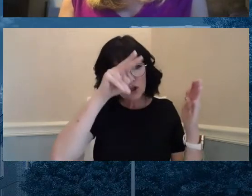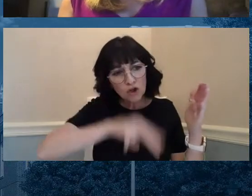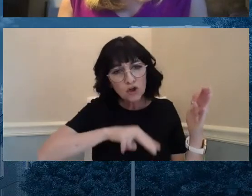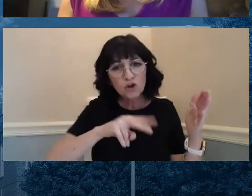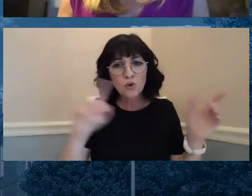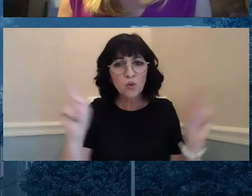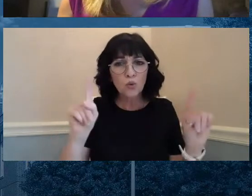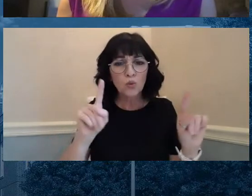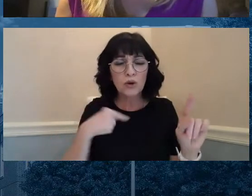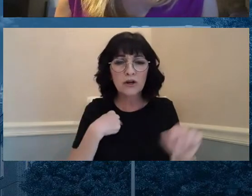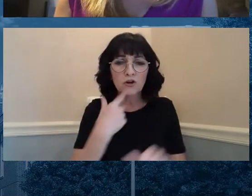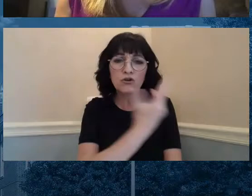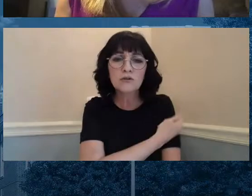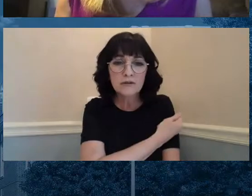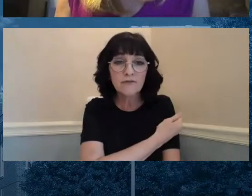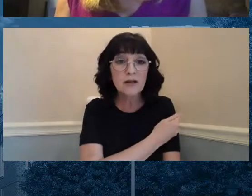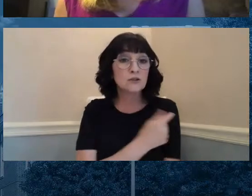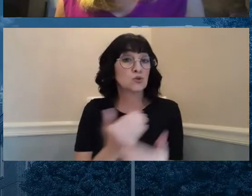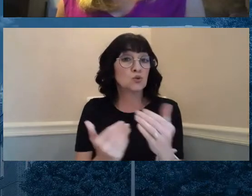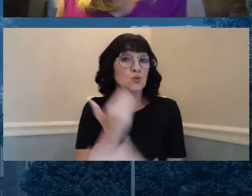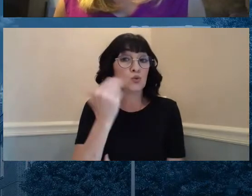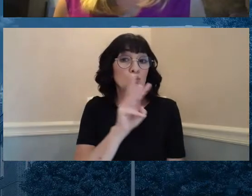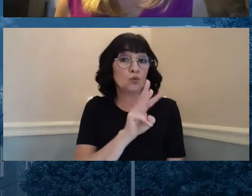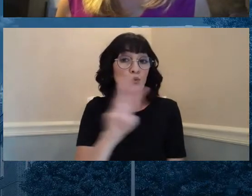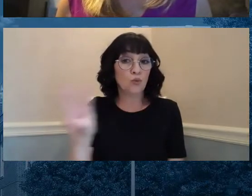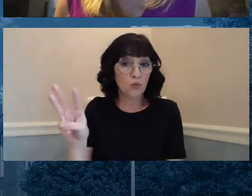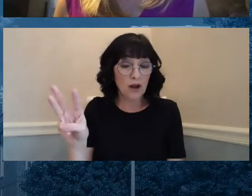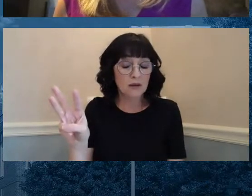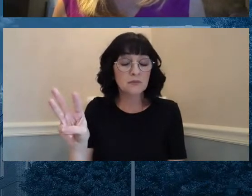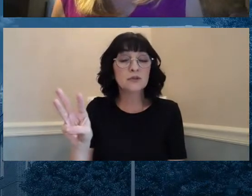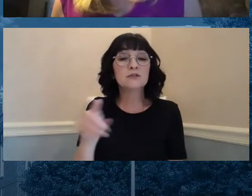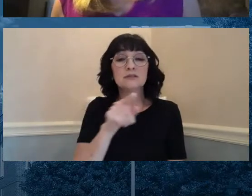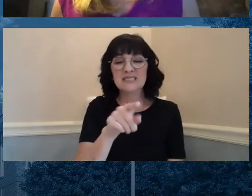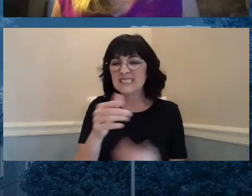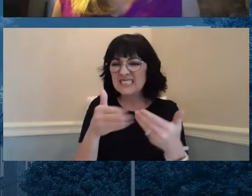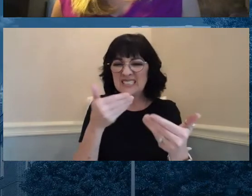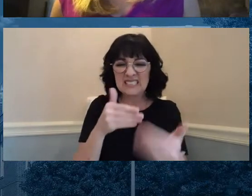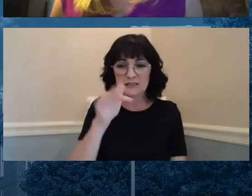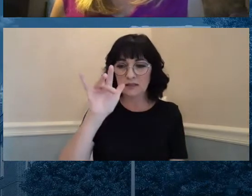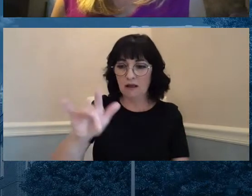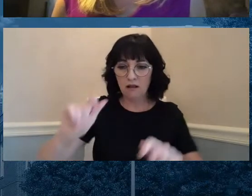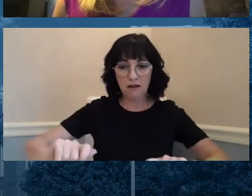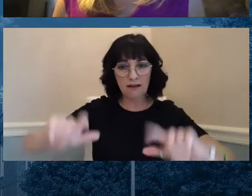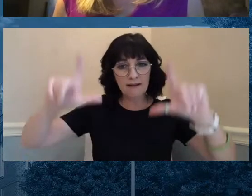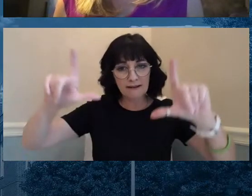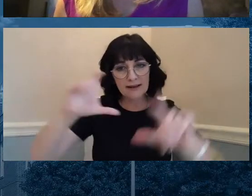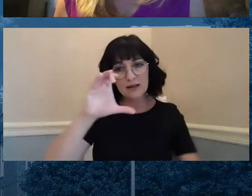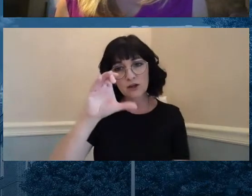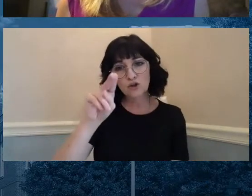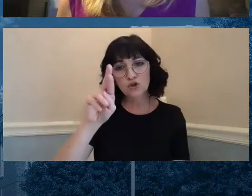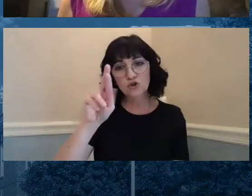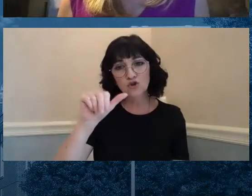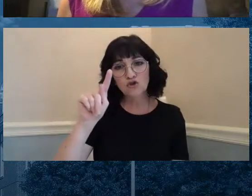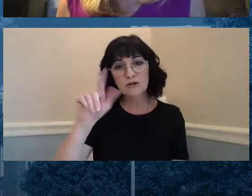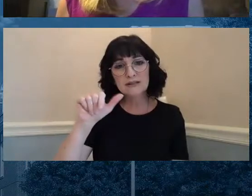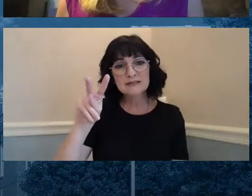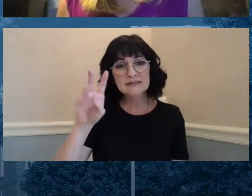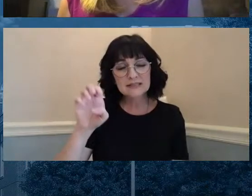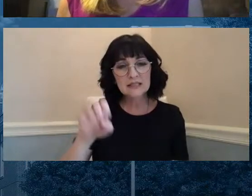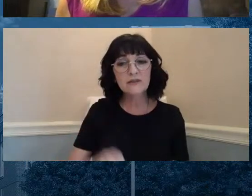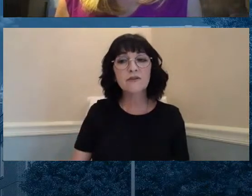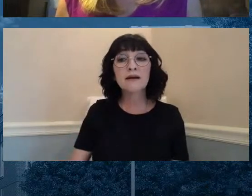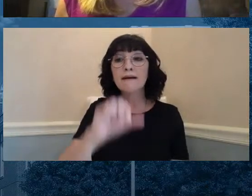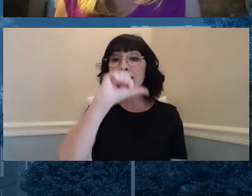our new webpage that has links to the curative sign-up sites, to all of our weekend vaccination events